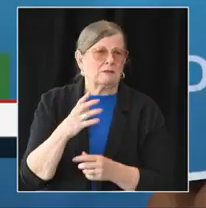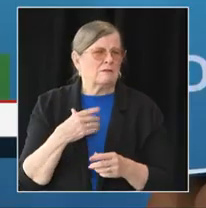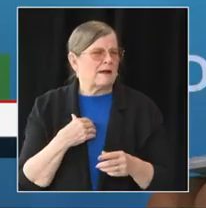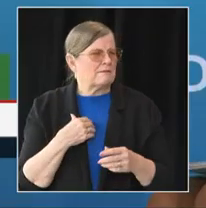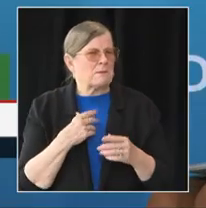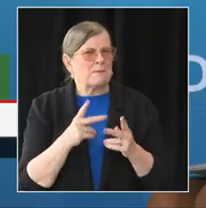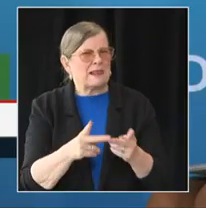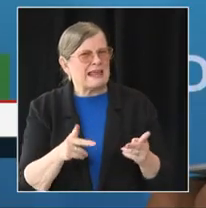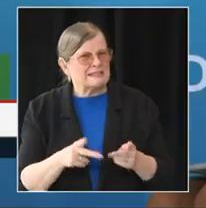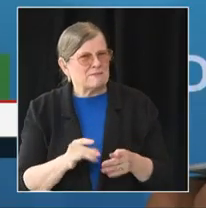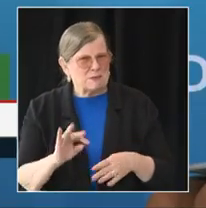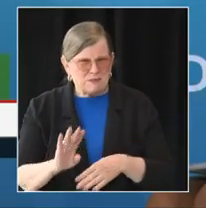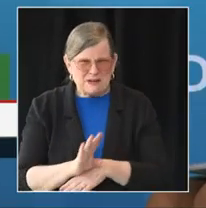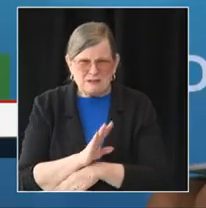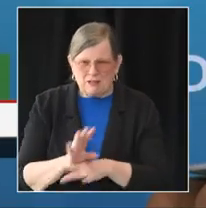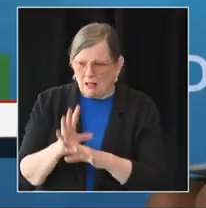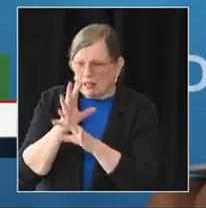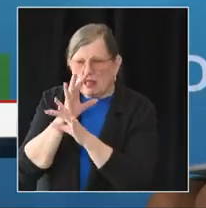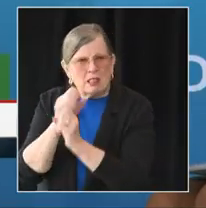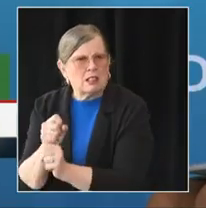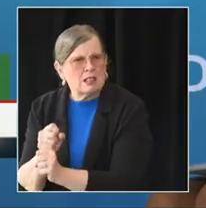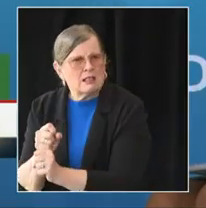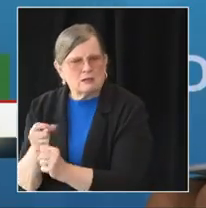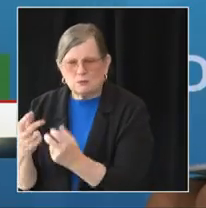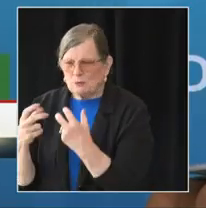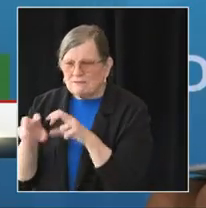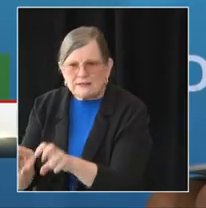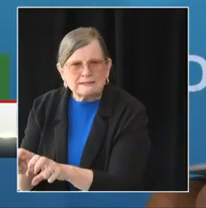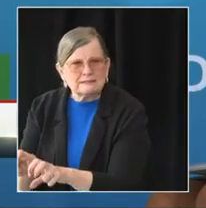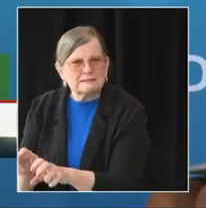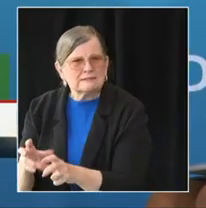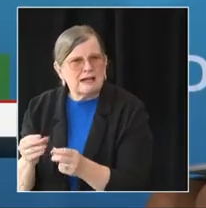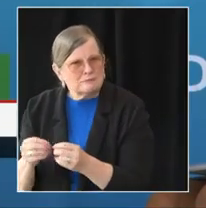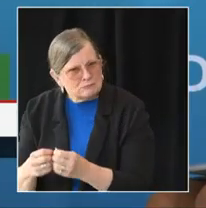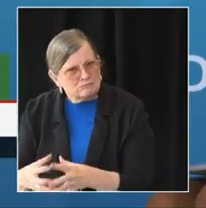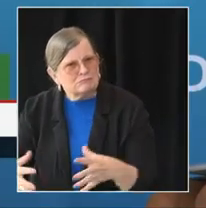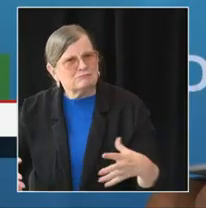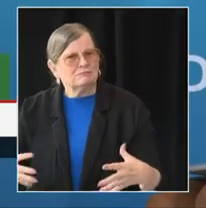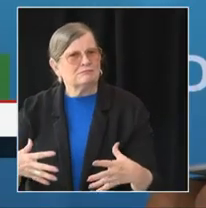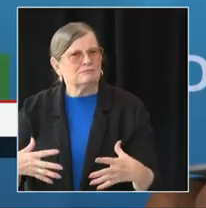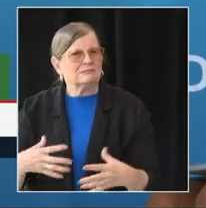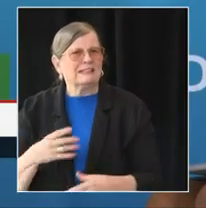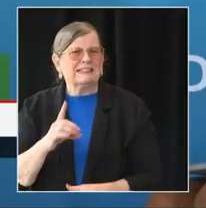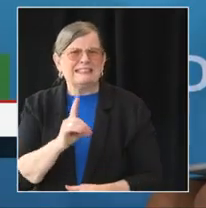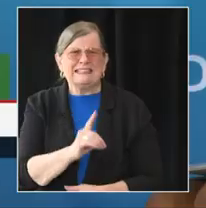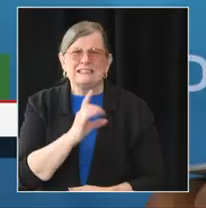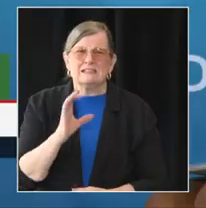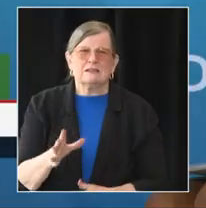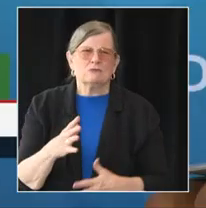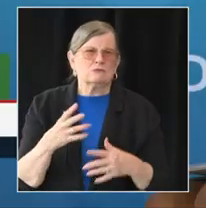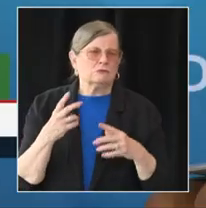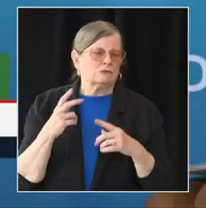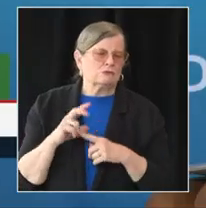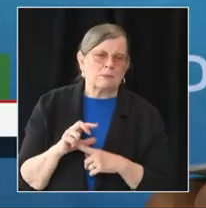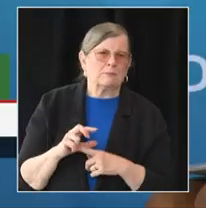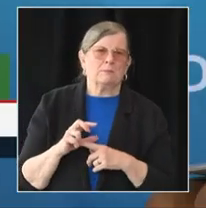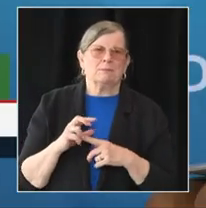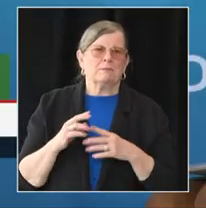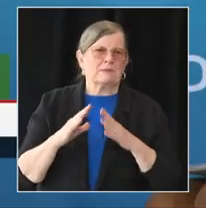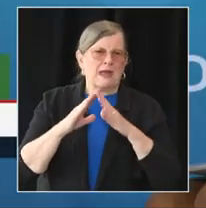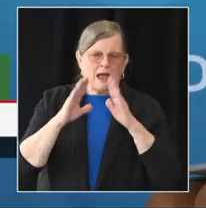DC story around housing is a good one. It's a national example. Over the last 10 years that I've been mayor, I've made